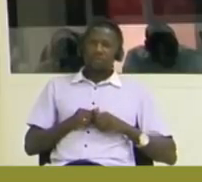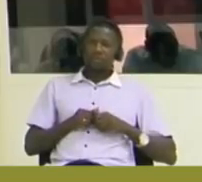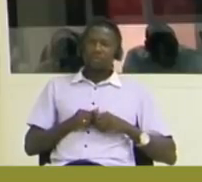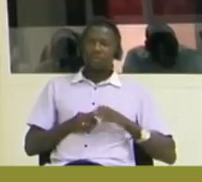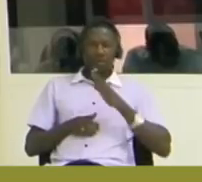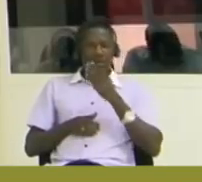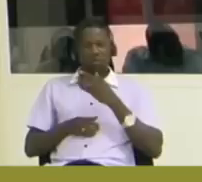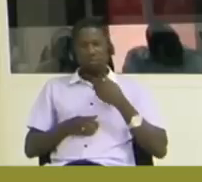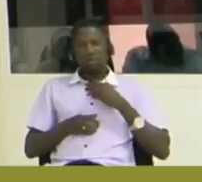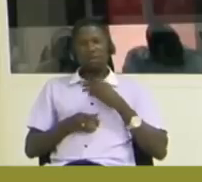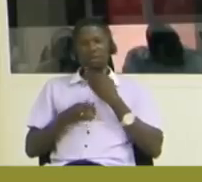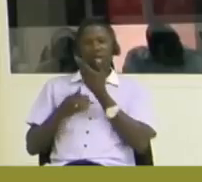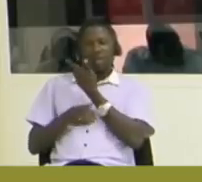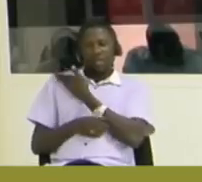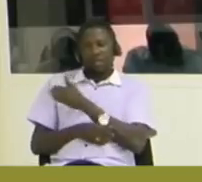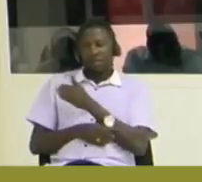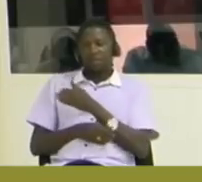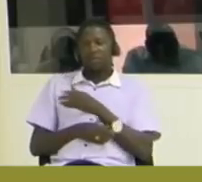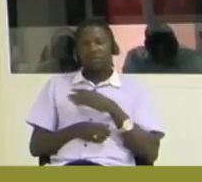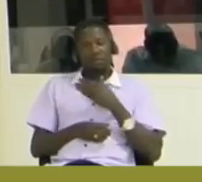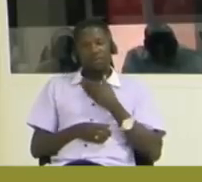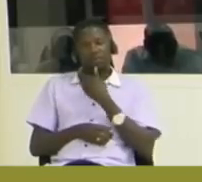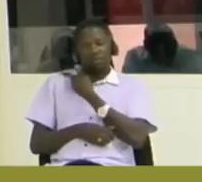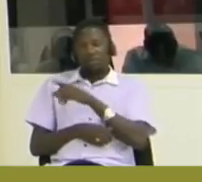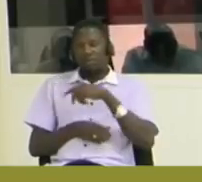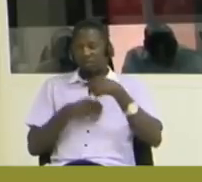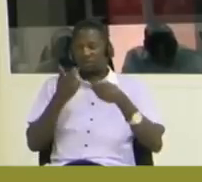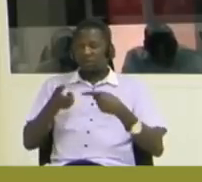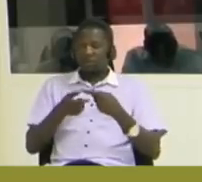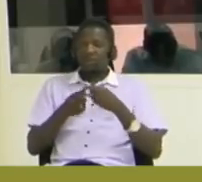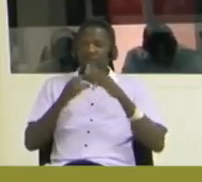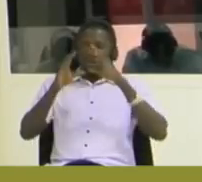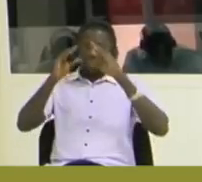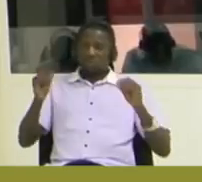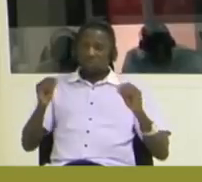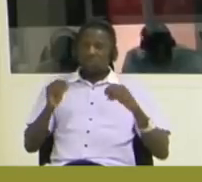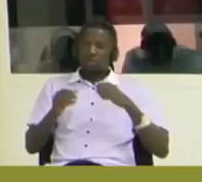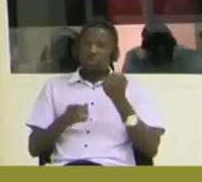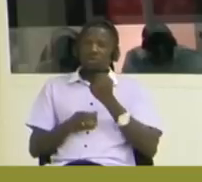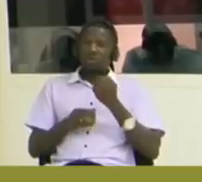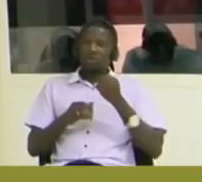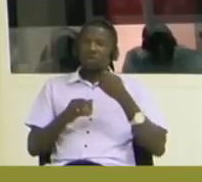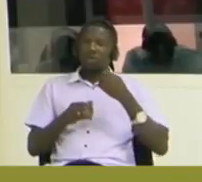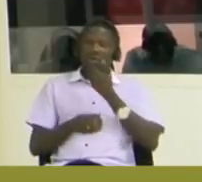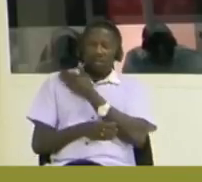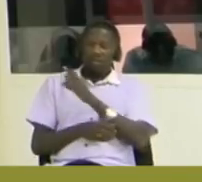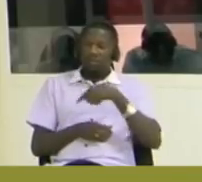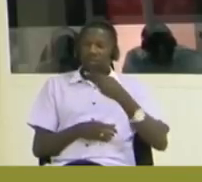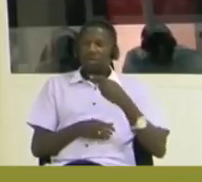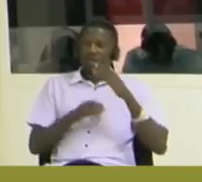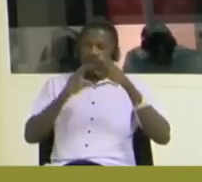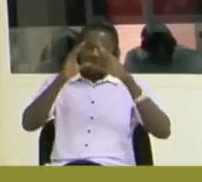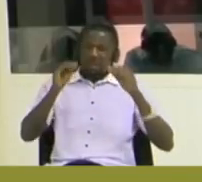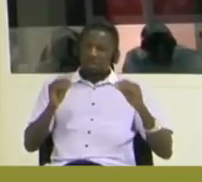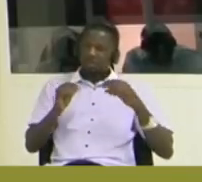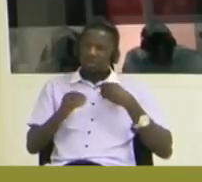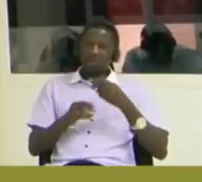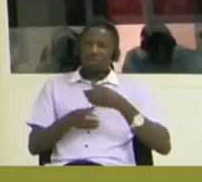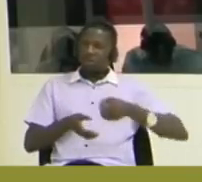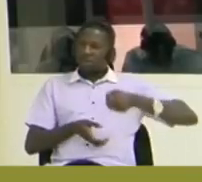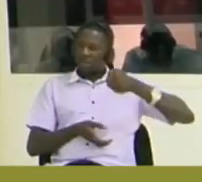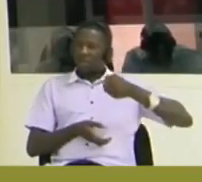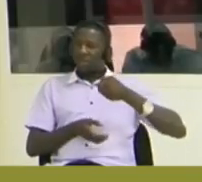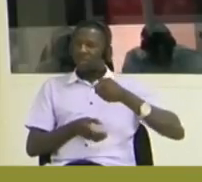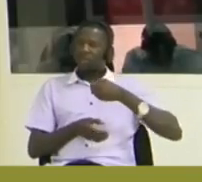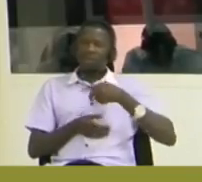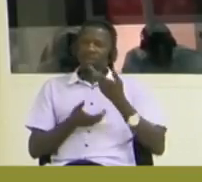then I would have had to have left from the office. Because leaving from my house, I don't carry my briefcase. That is why I'm saying it could